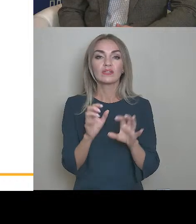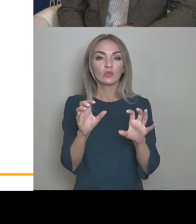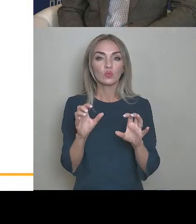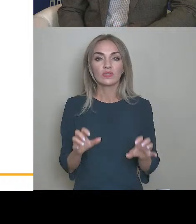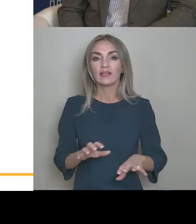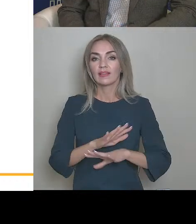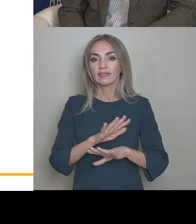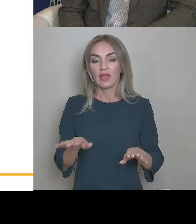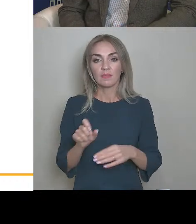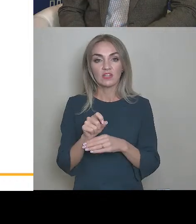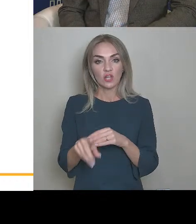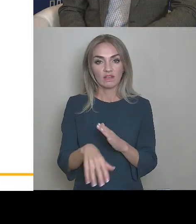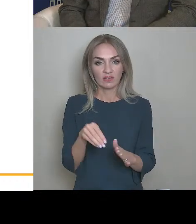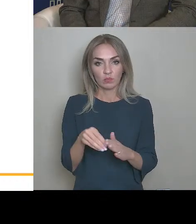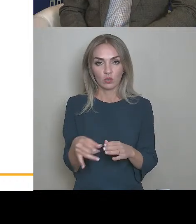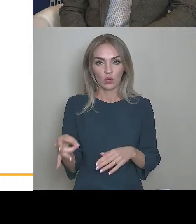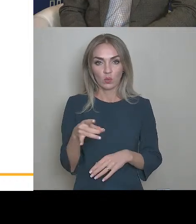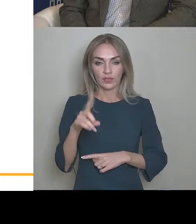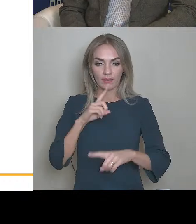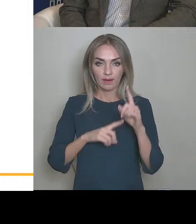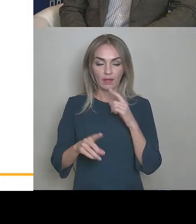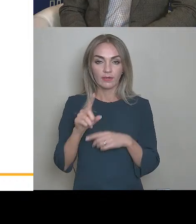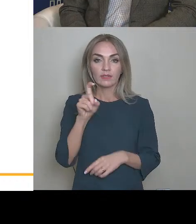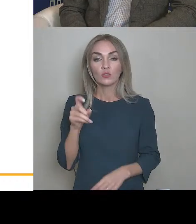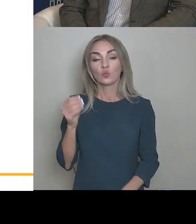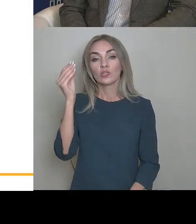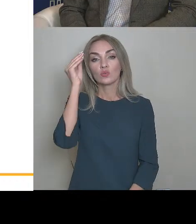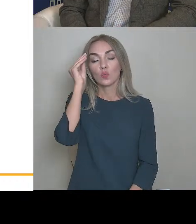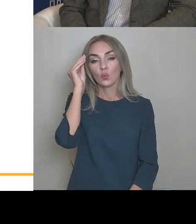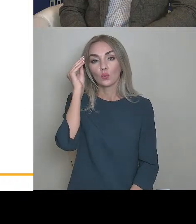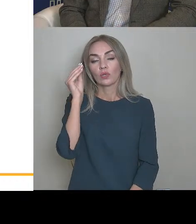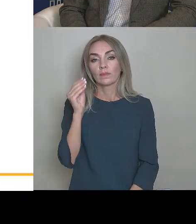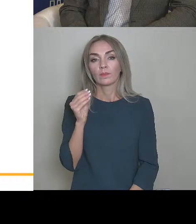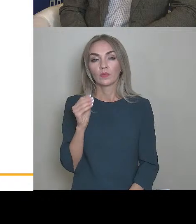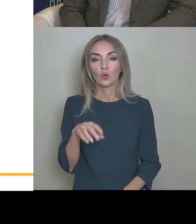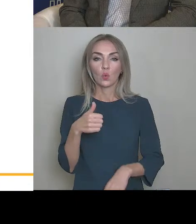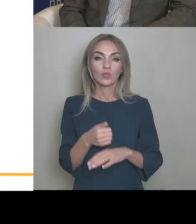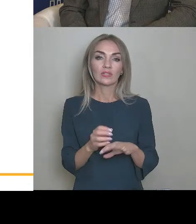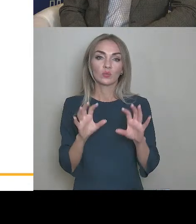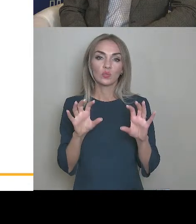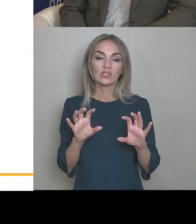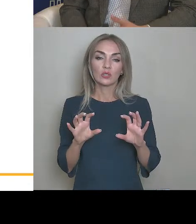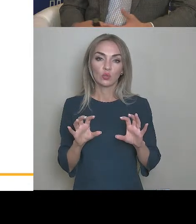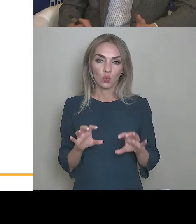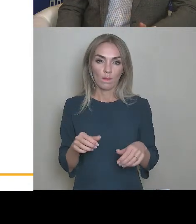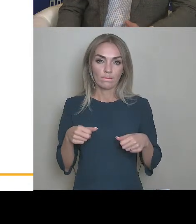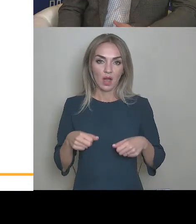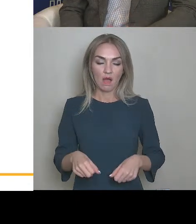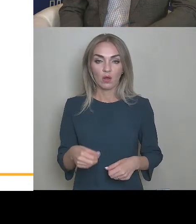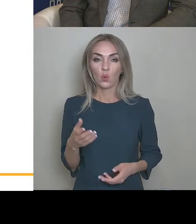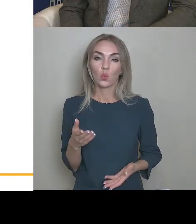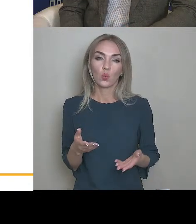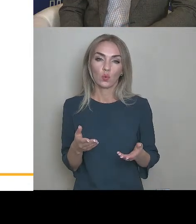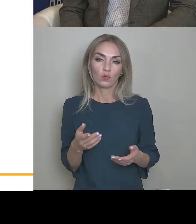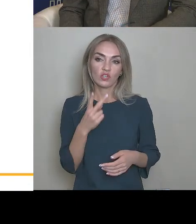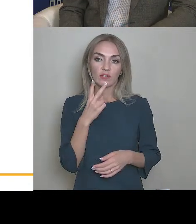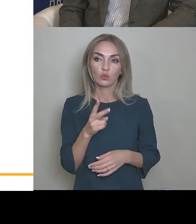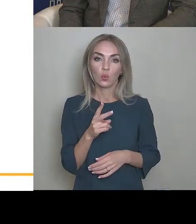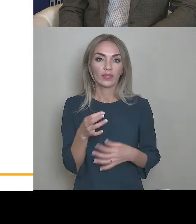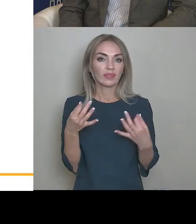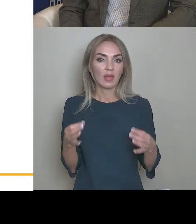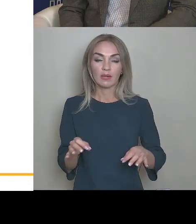and prior to amending the Constitution not to appoint the elections to the Rayon councils. From the point of view of constitutional